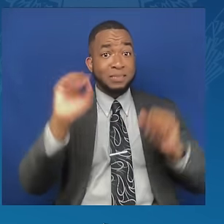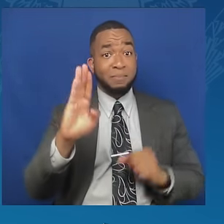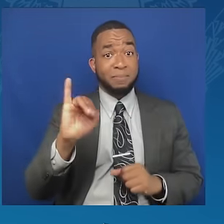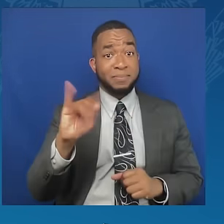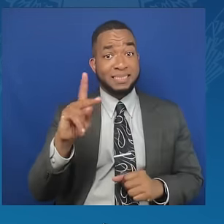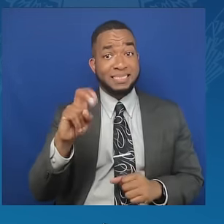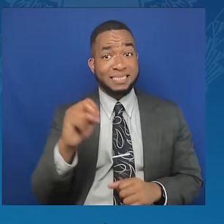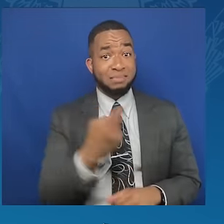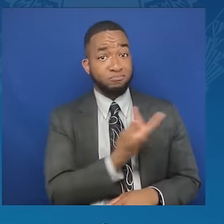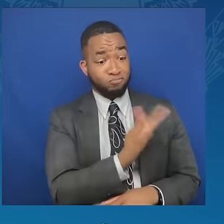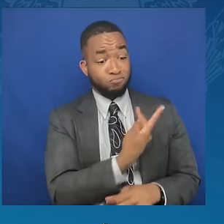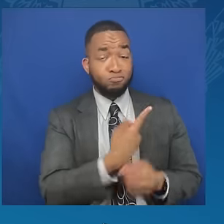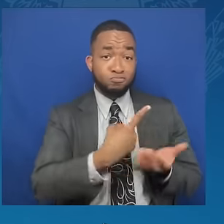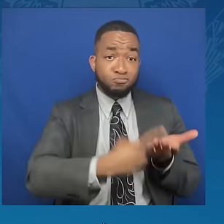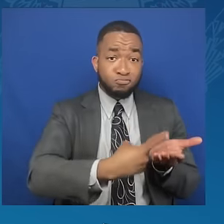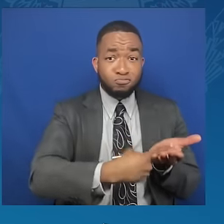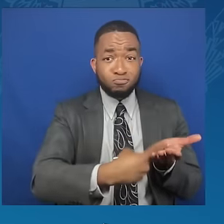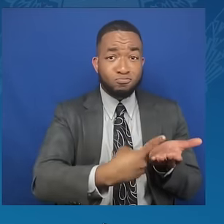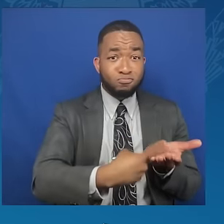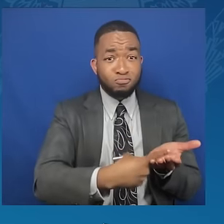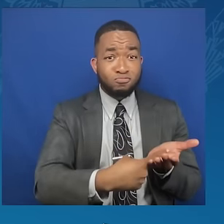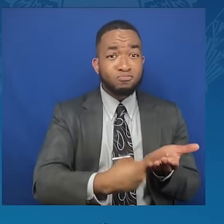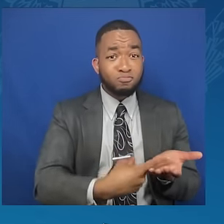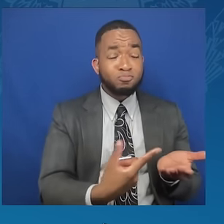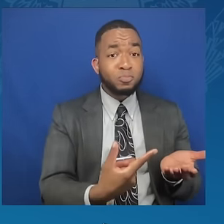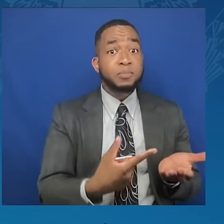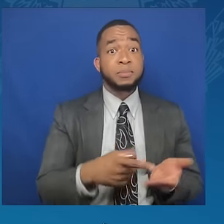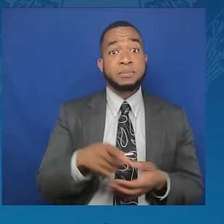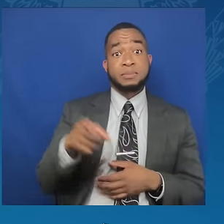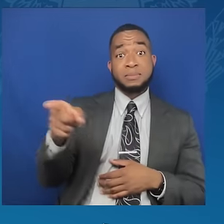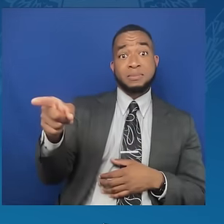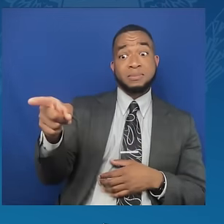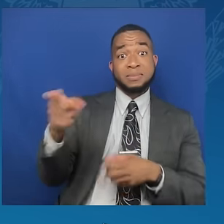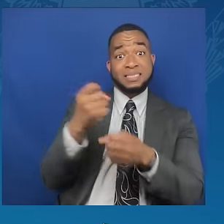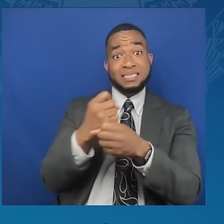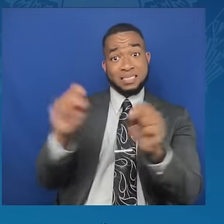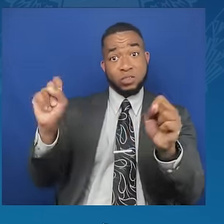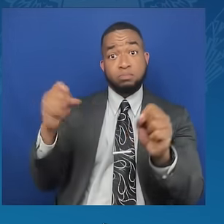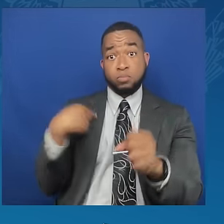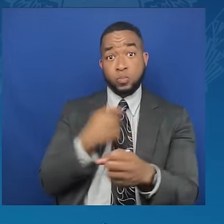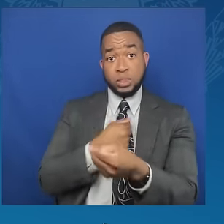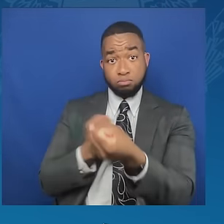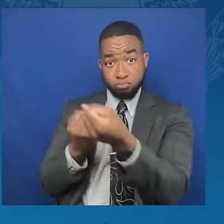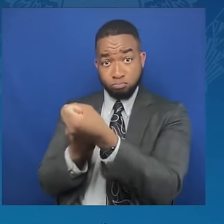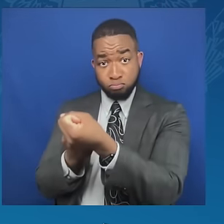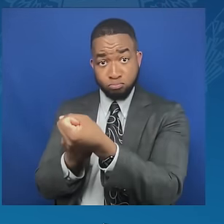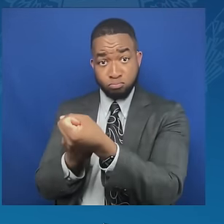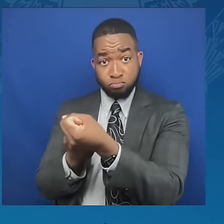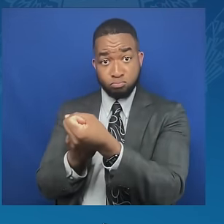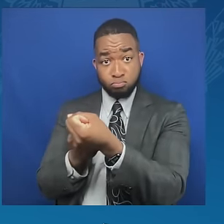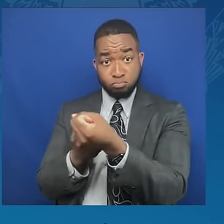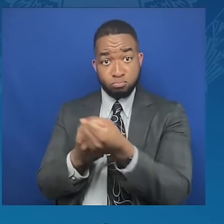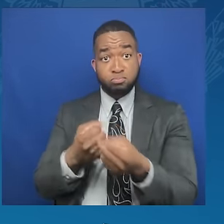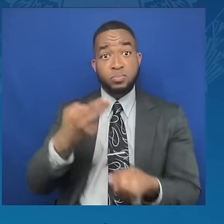security. Hamas cannot control Gaza. And the threat Hamas poses to the